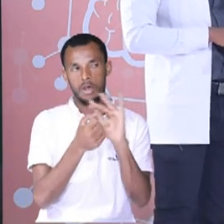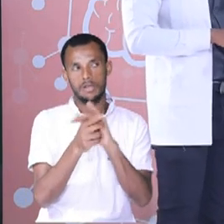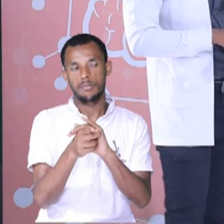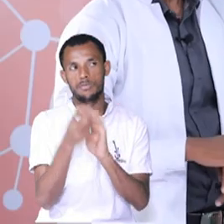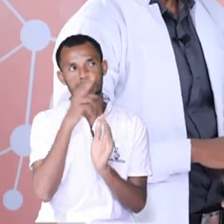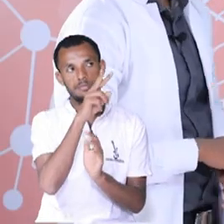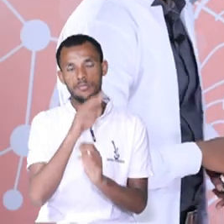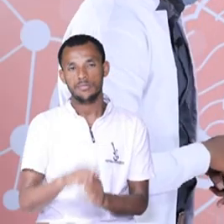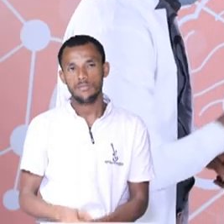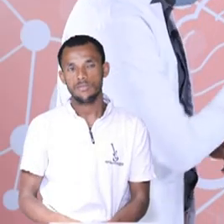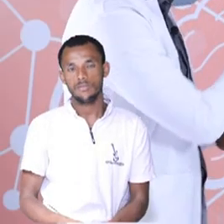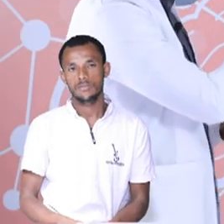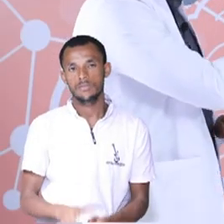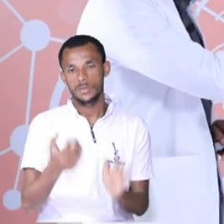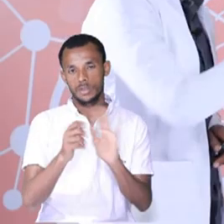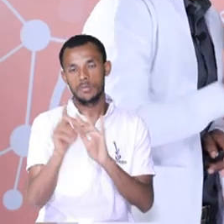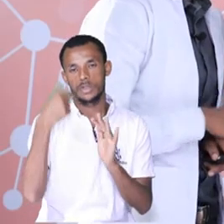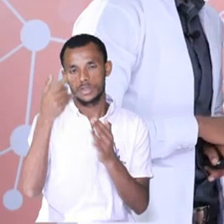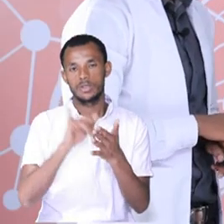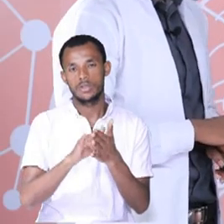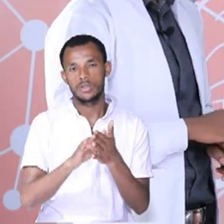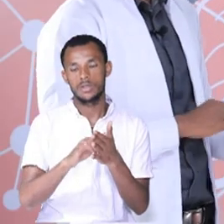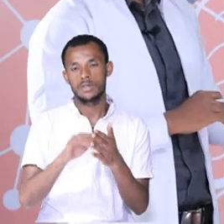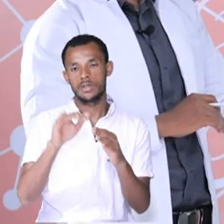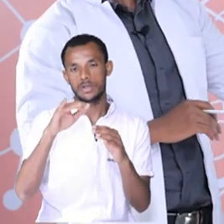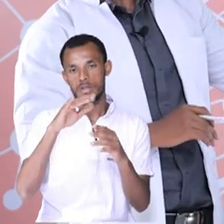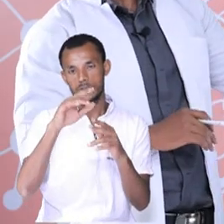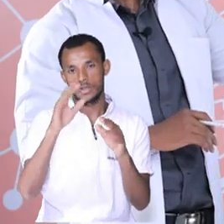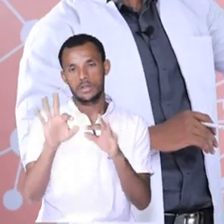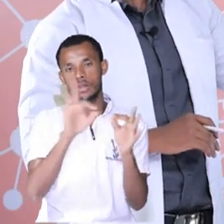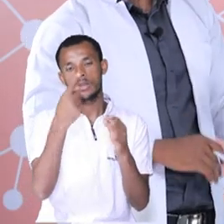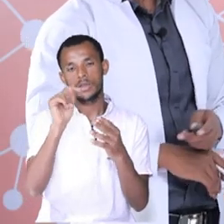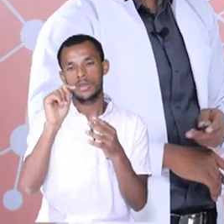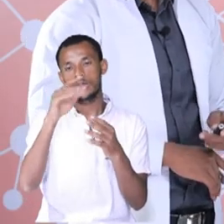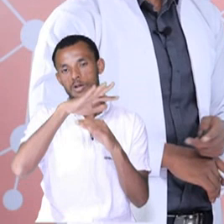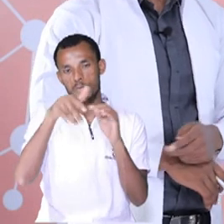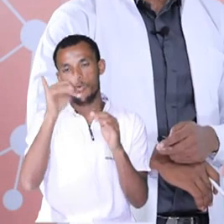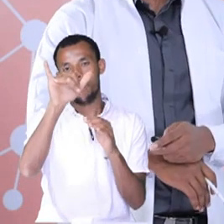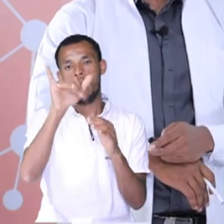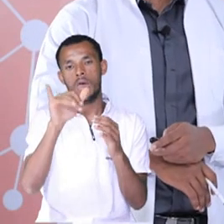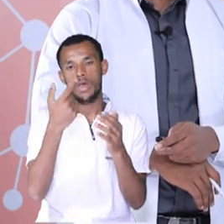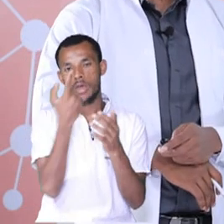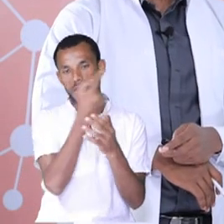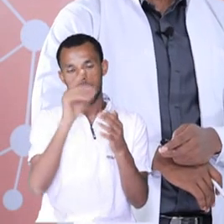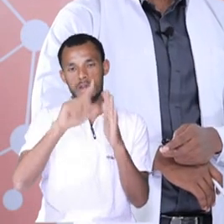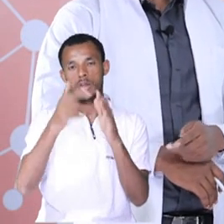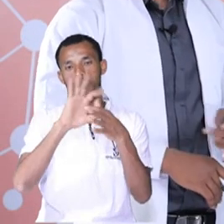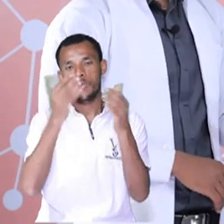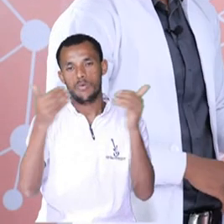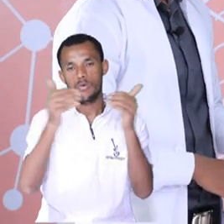example. The example states the slope of the y-intercept of each linear